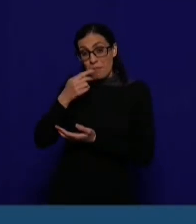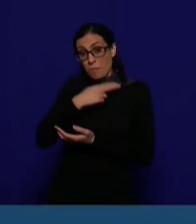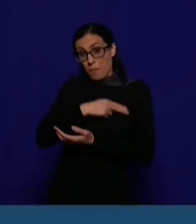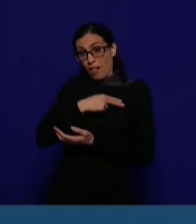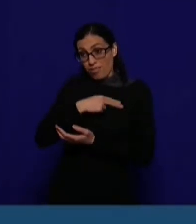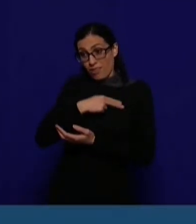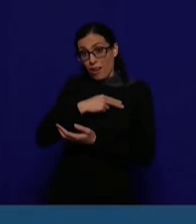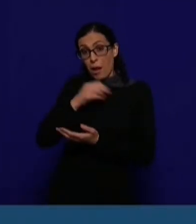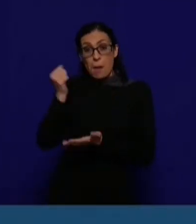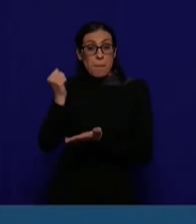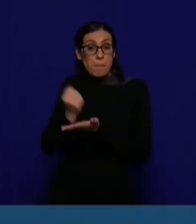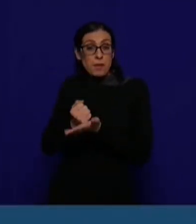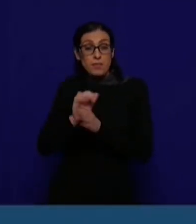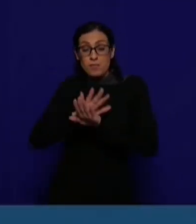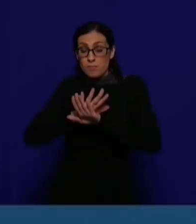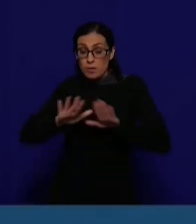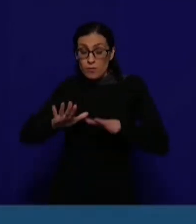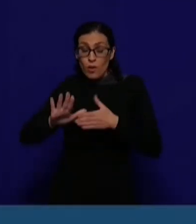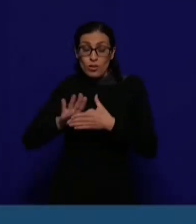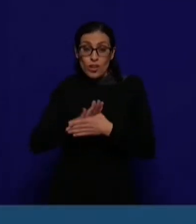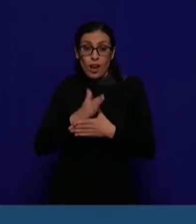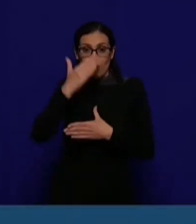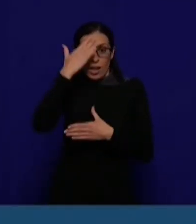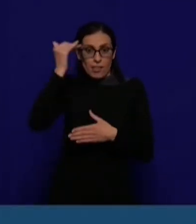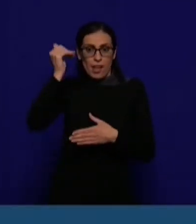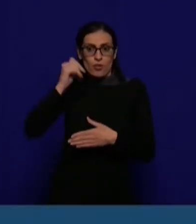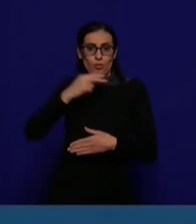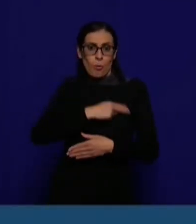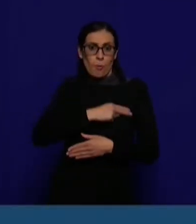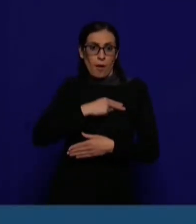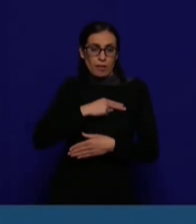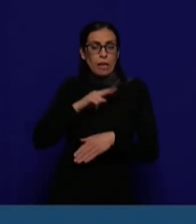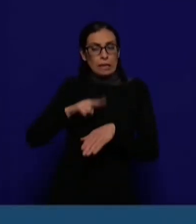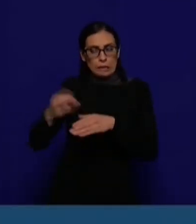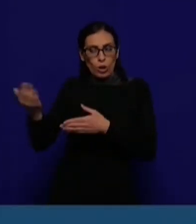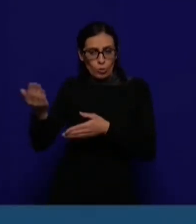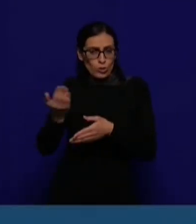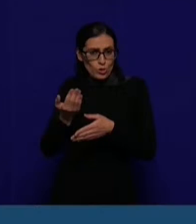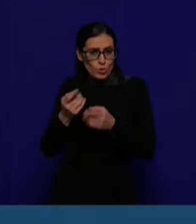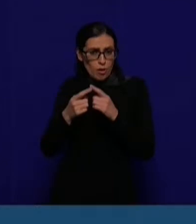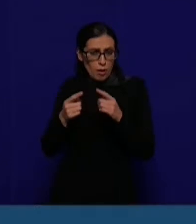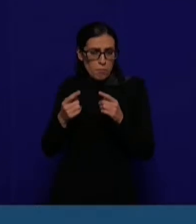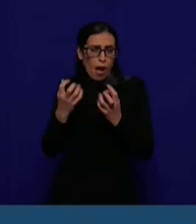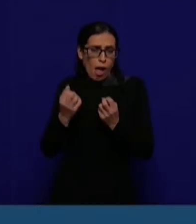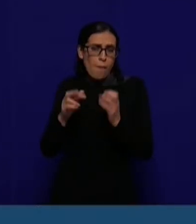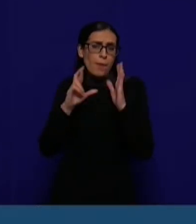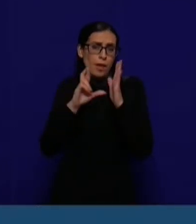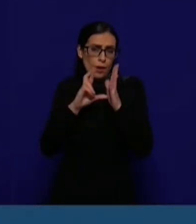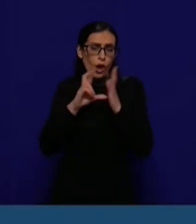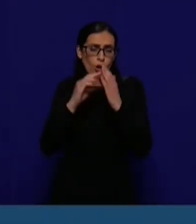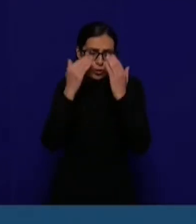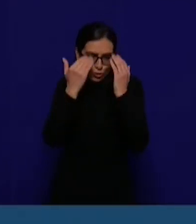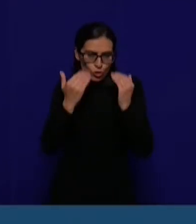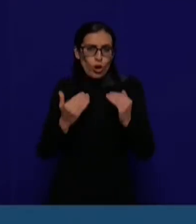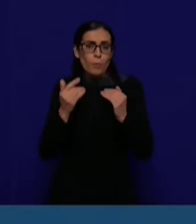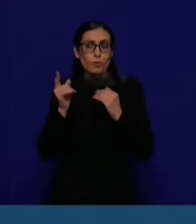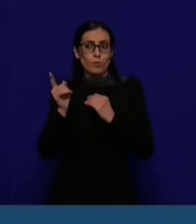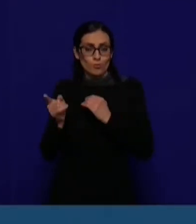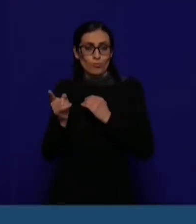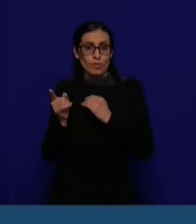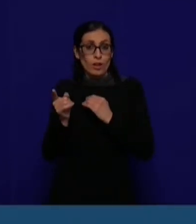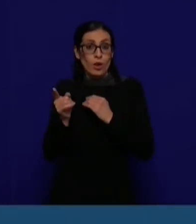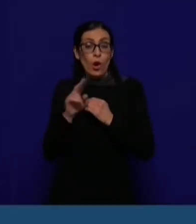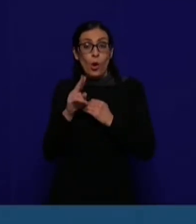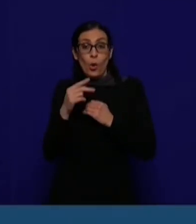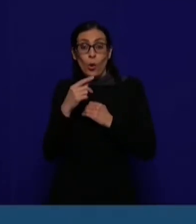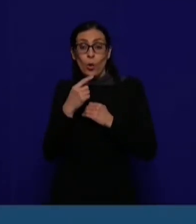ċittadini Maltini jew inkella għandhom ir-residency permit hemmhekk dawn jistgħu jiġu lura. Li dawn huma wkoll iridu jitolbu permess biex